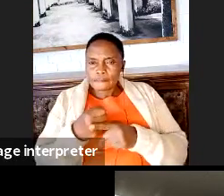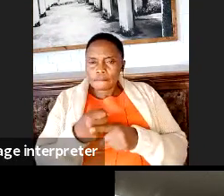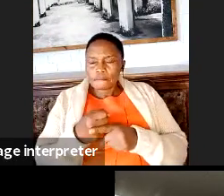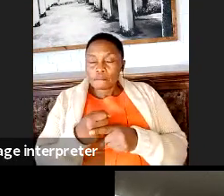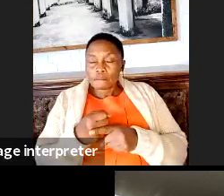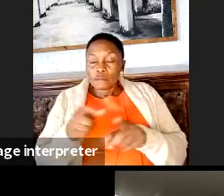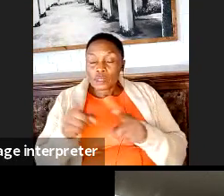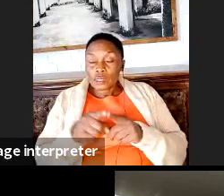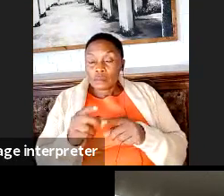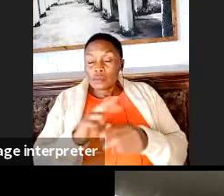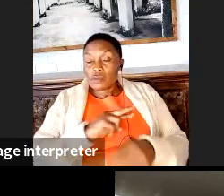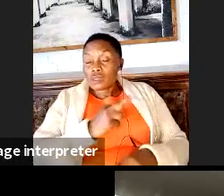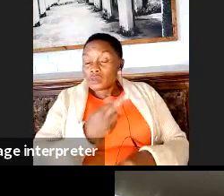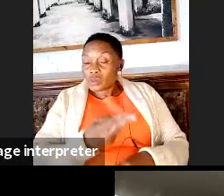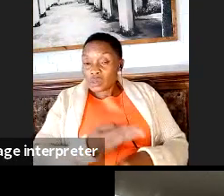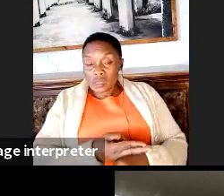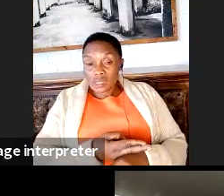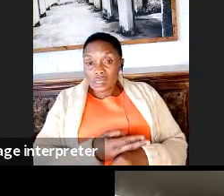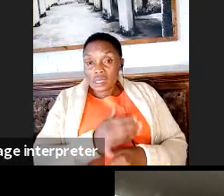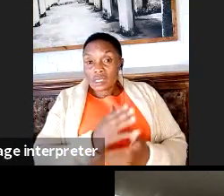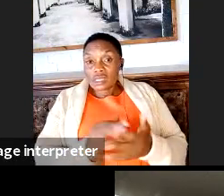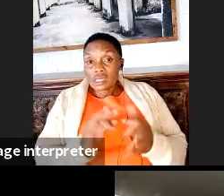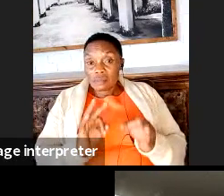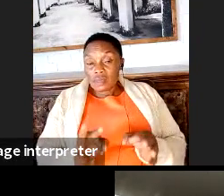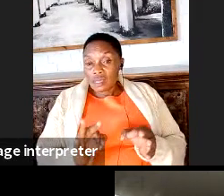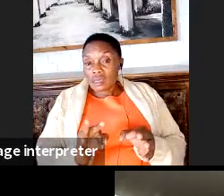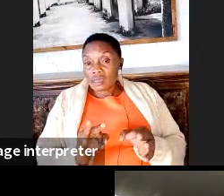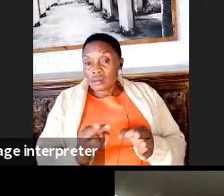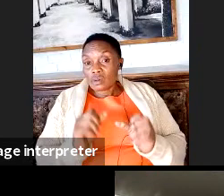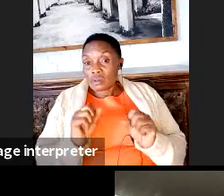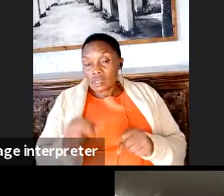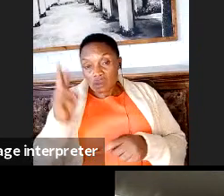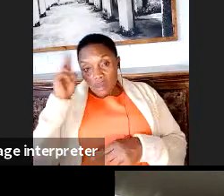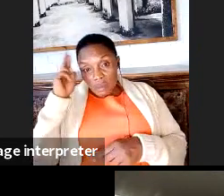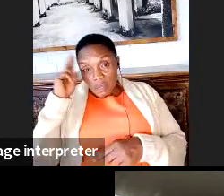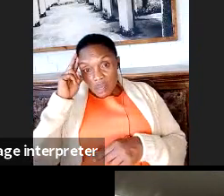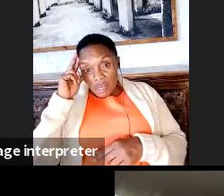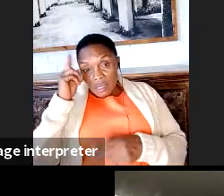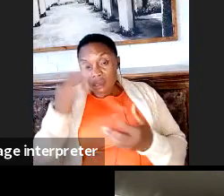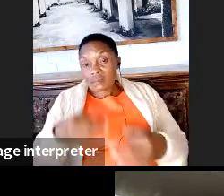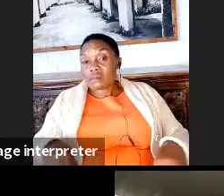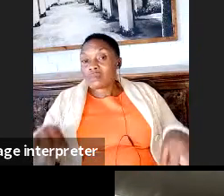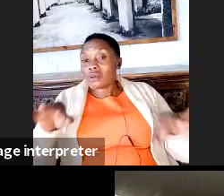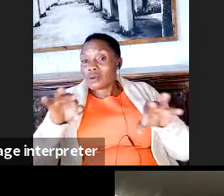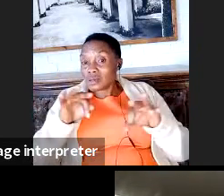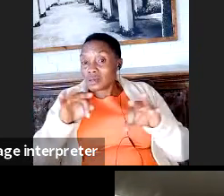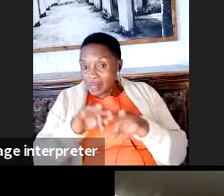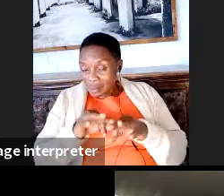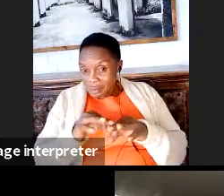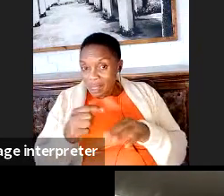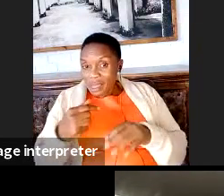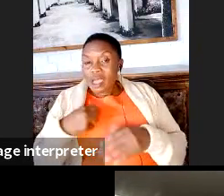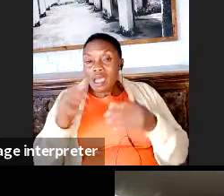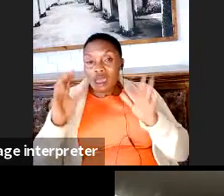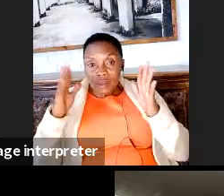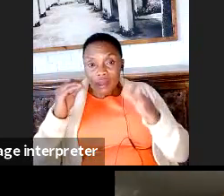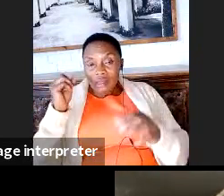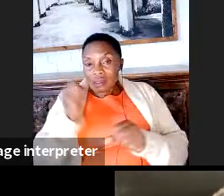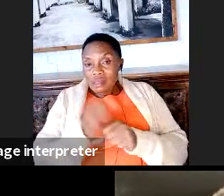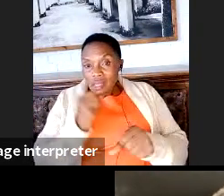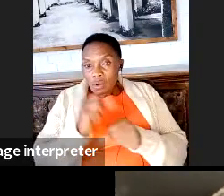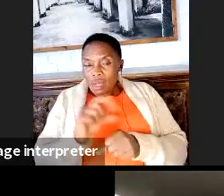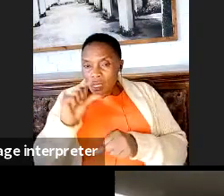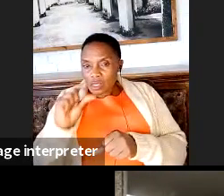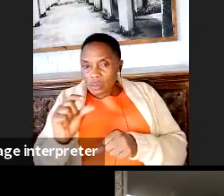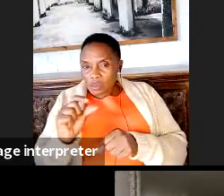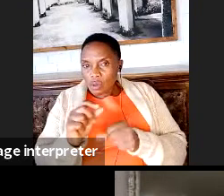of resources, which is another important area. That's why I appreciate the work that small media is doing,